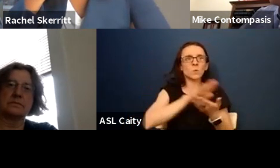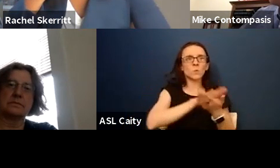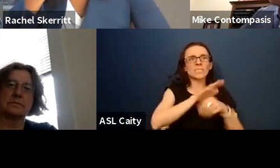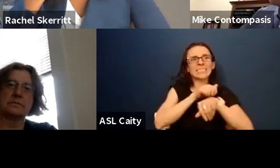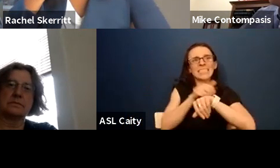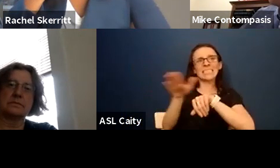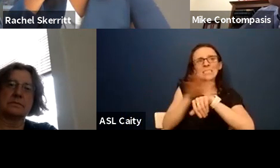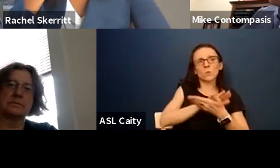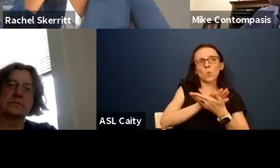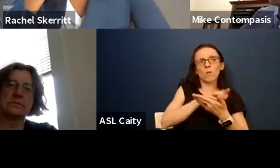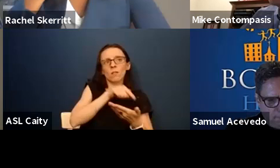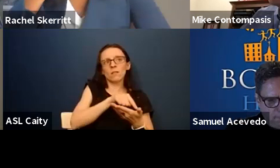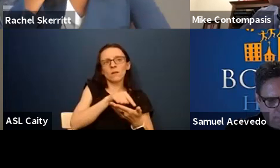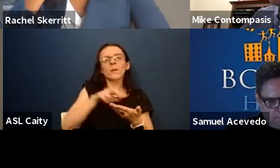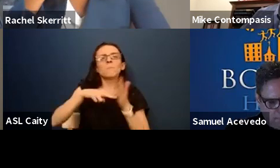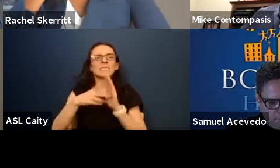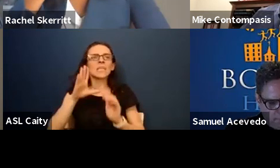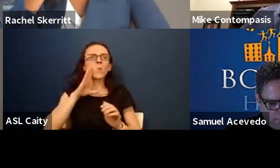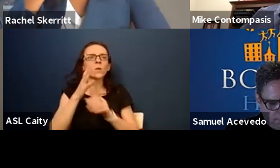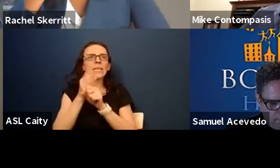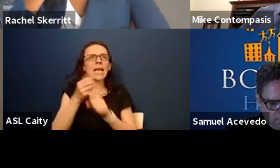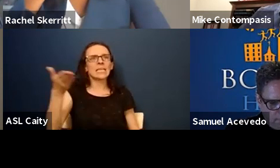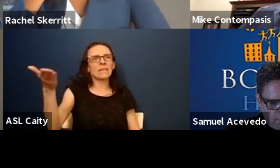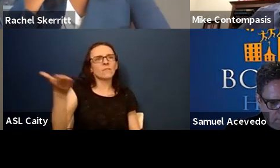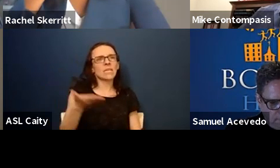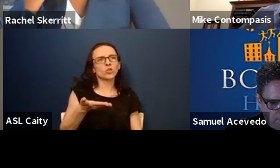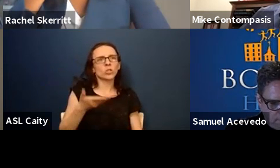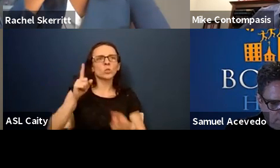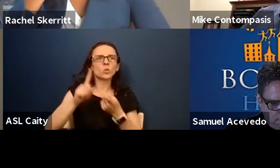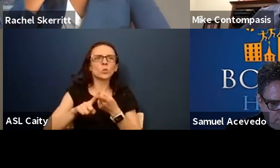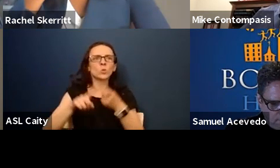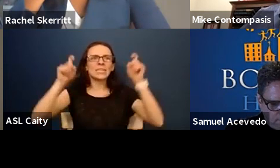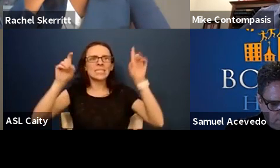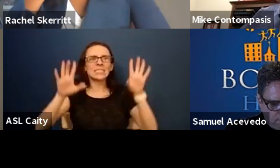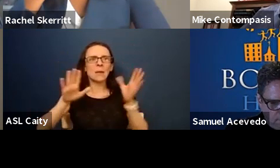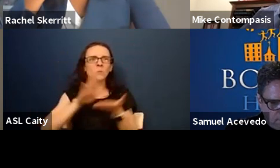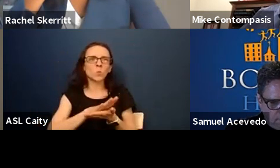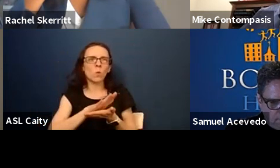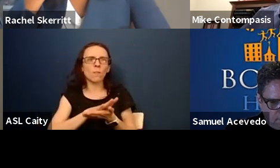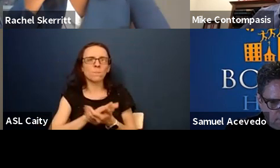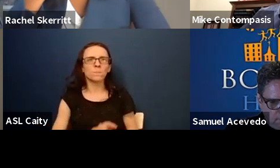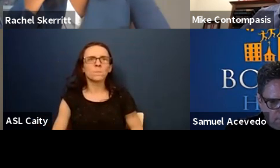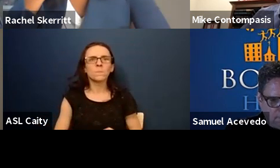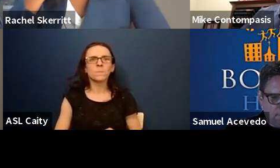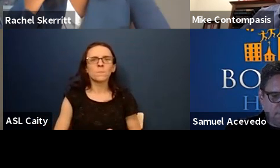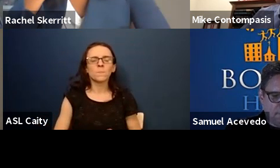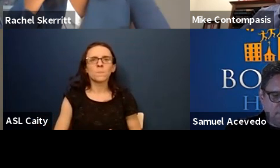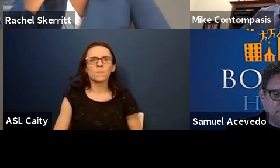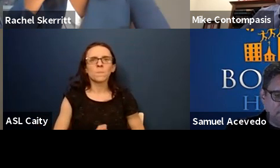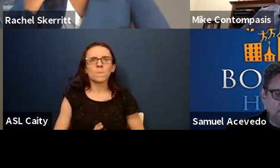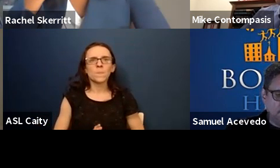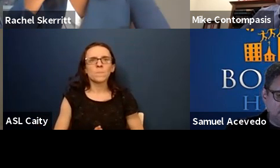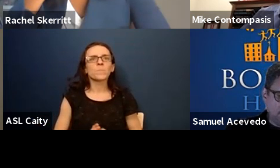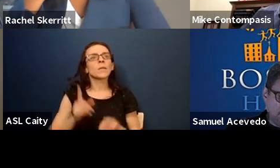would receive an invitation to an exam school. And in order to address the